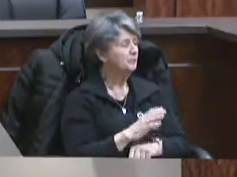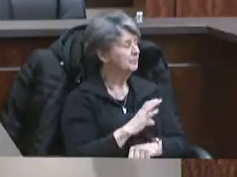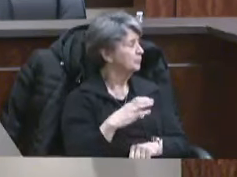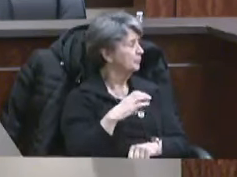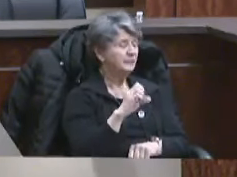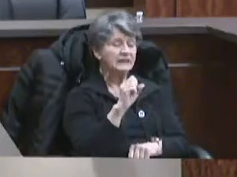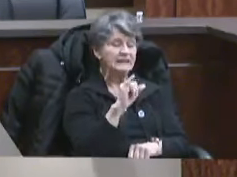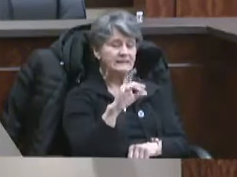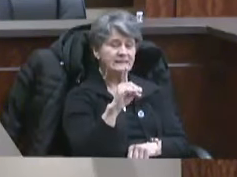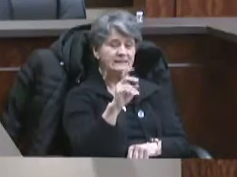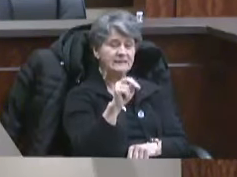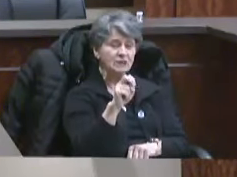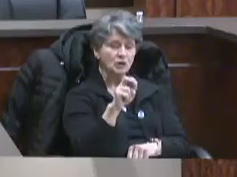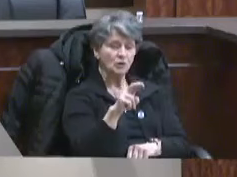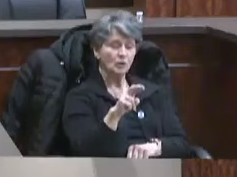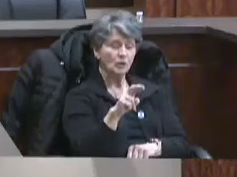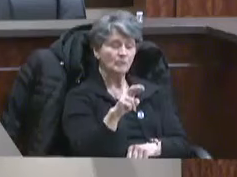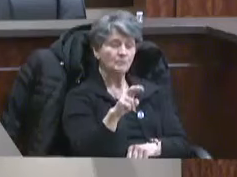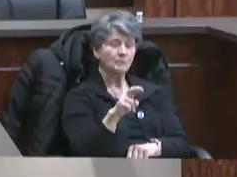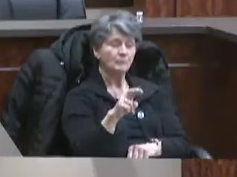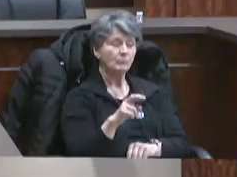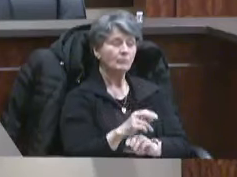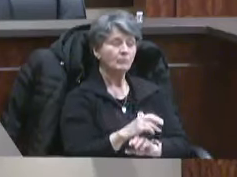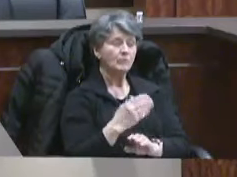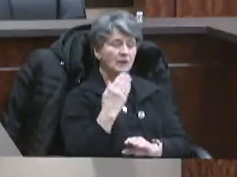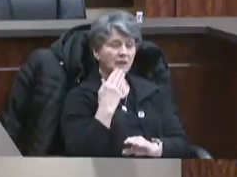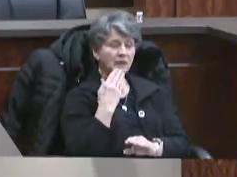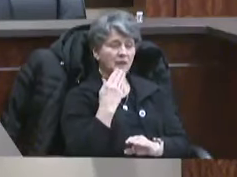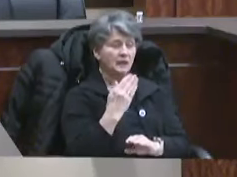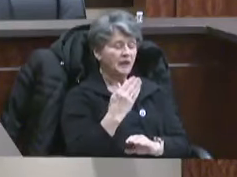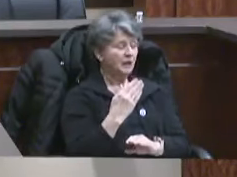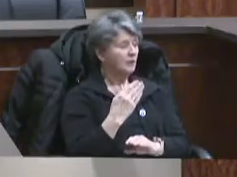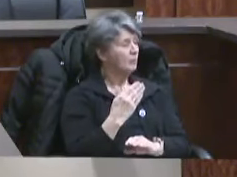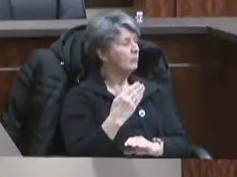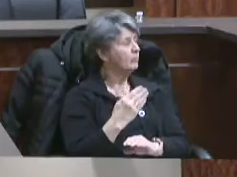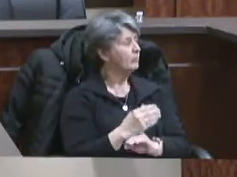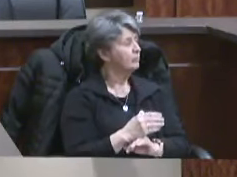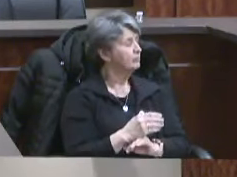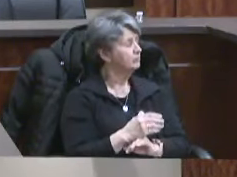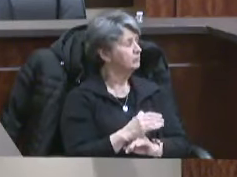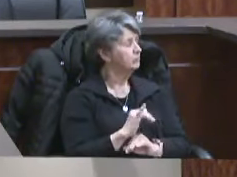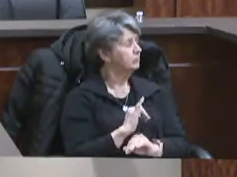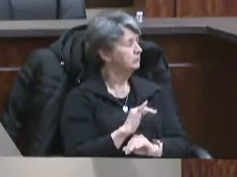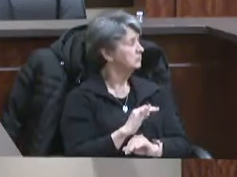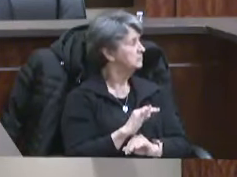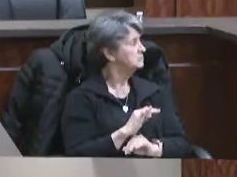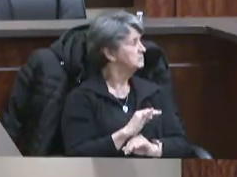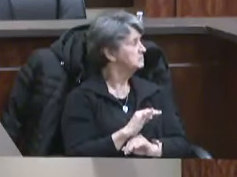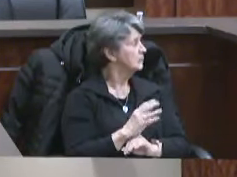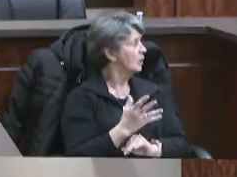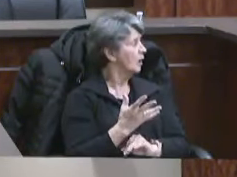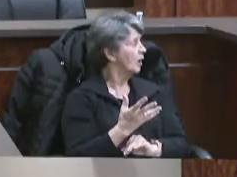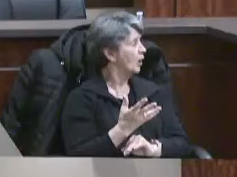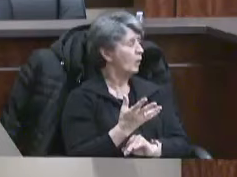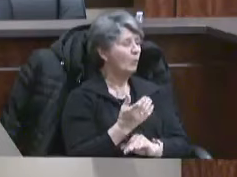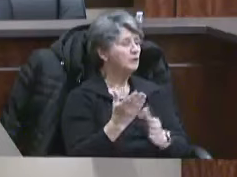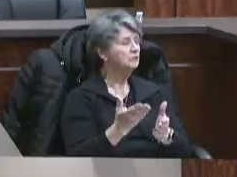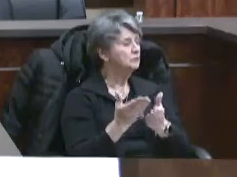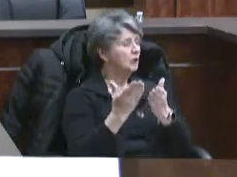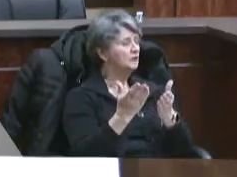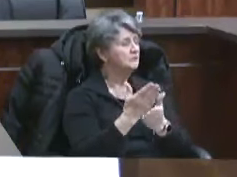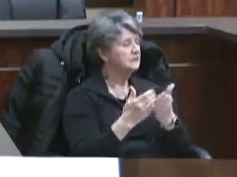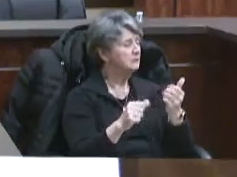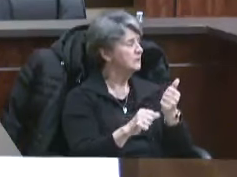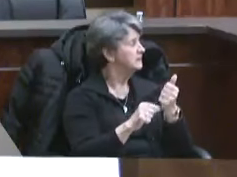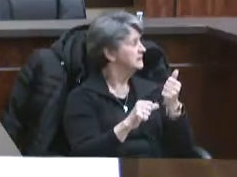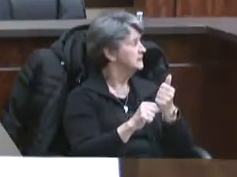Sydnor. Thank you, Mr. President. Before I give my monthly report, Mr. President, I want to offer some assistance. I'm a federal government worker, and we're on